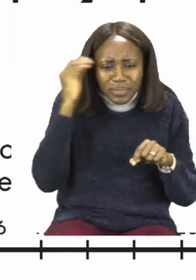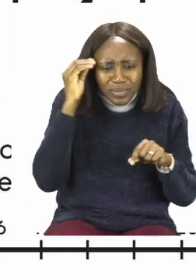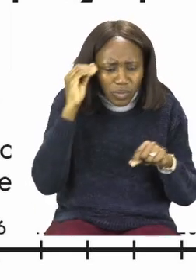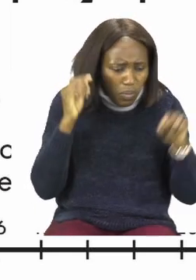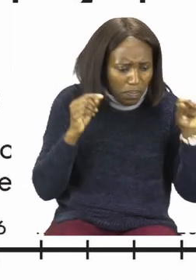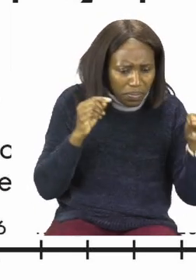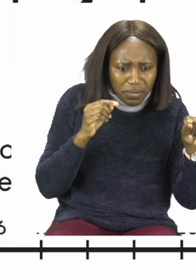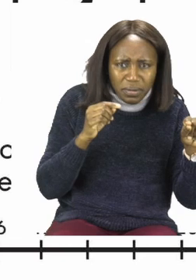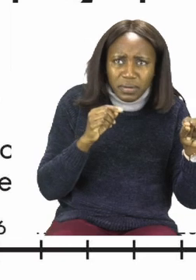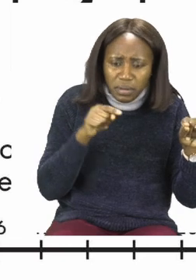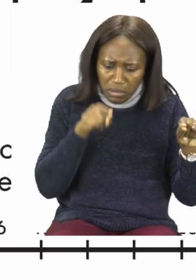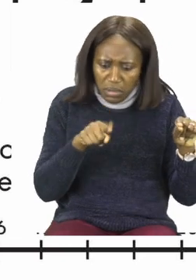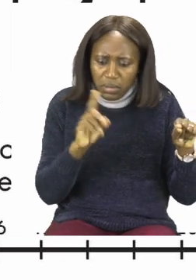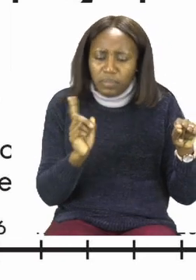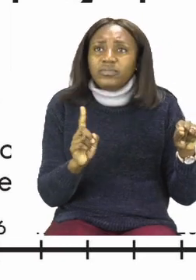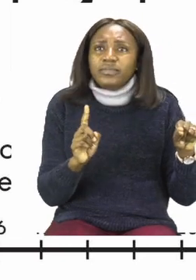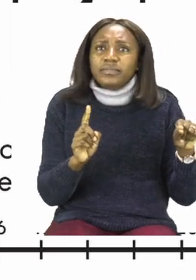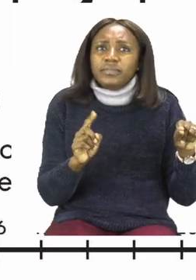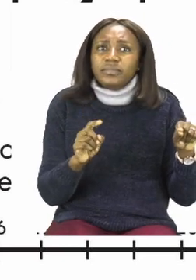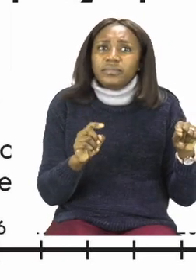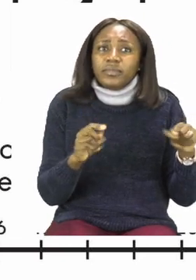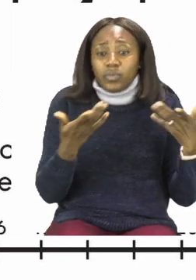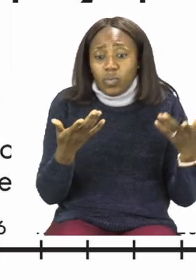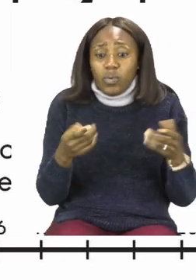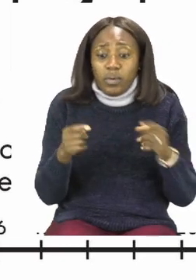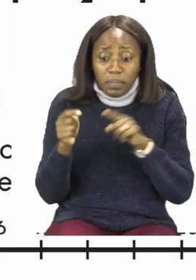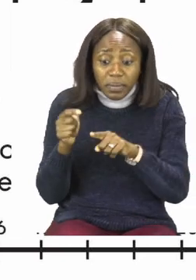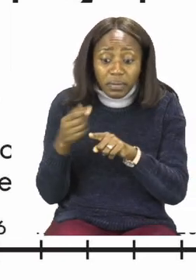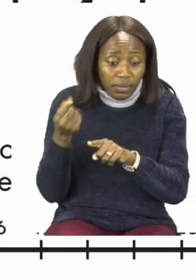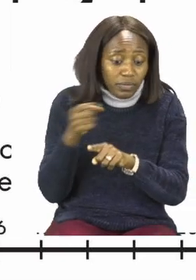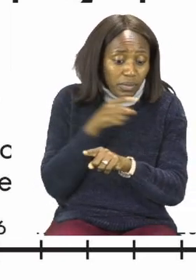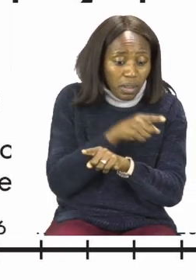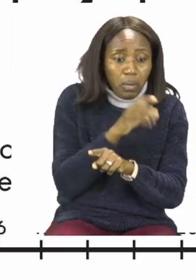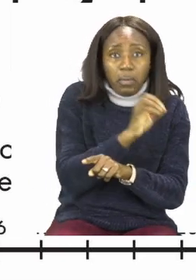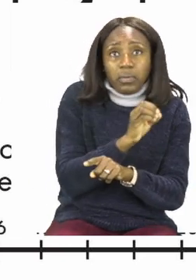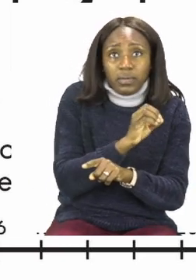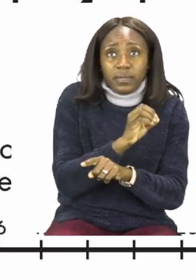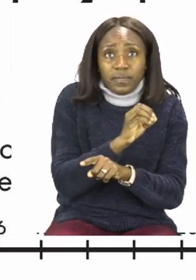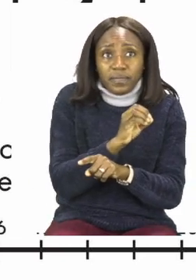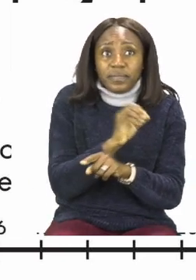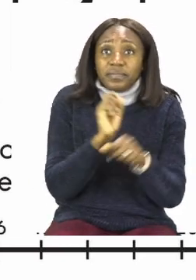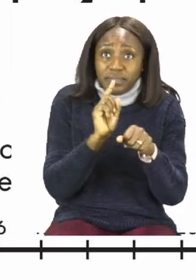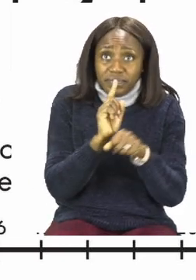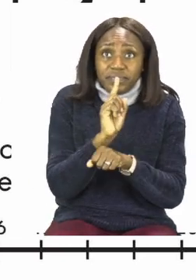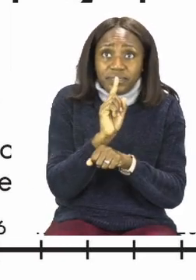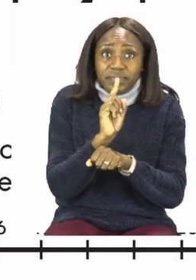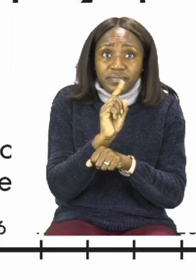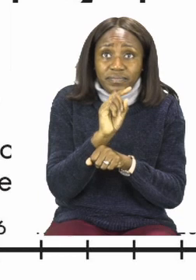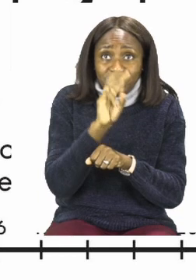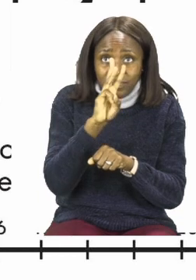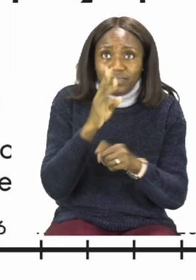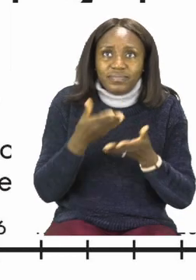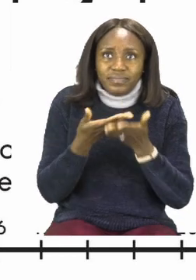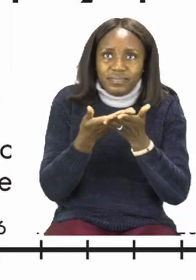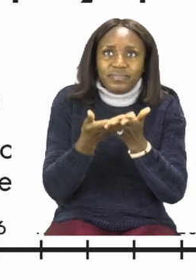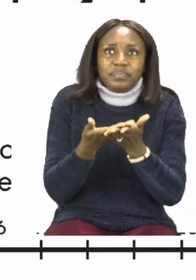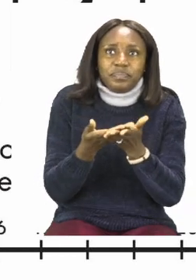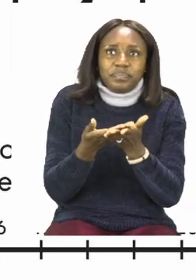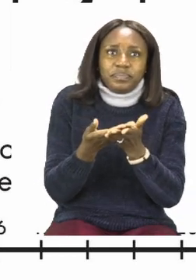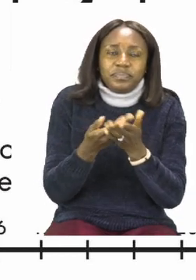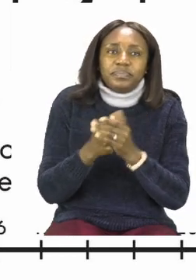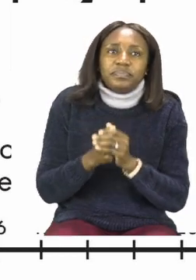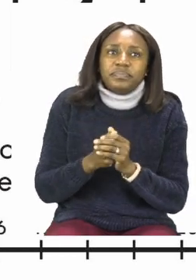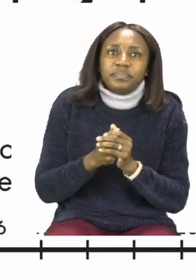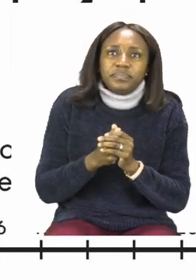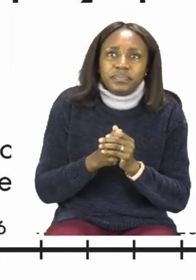that adds up to the one on top. We are going to do the first three together. This